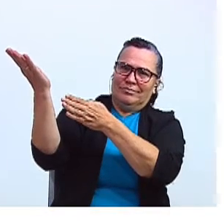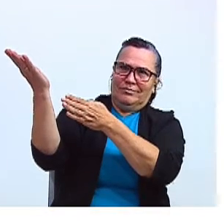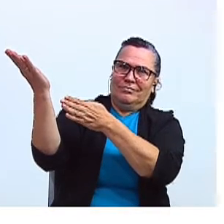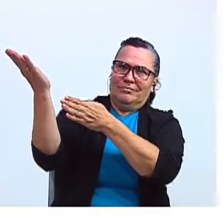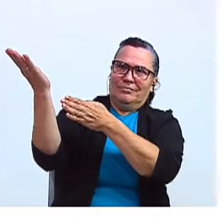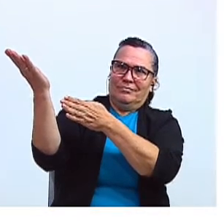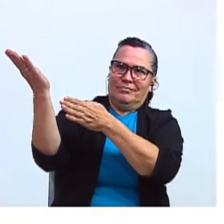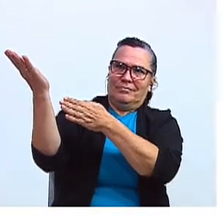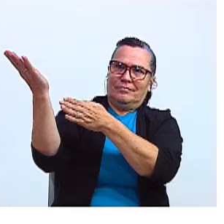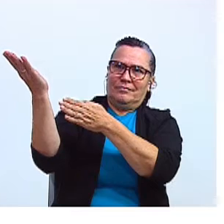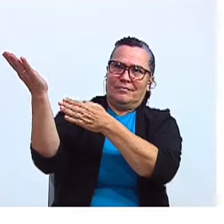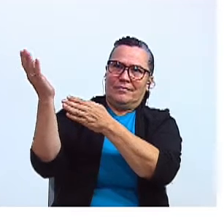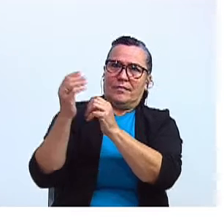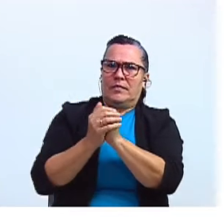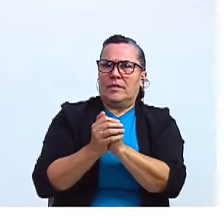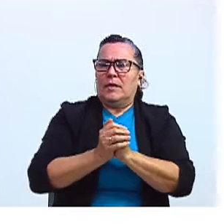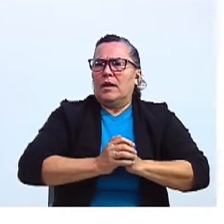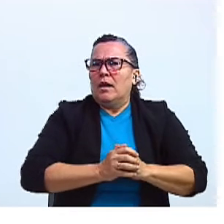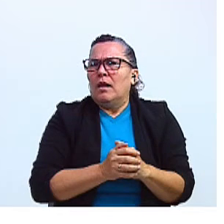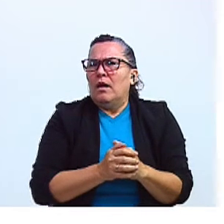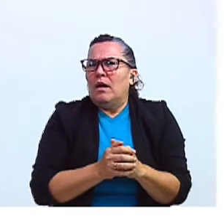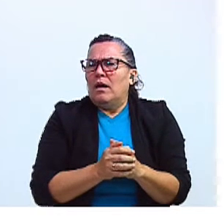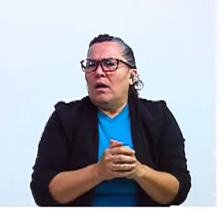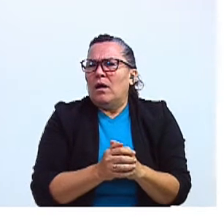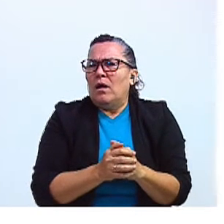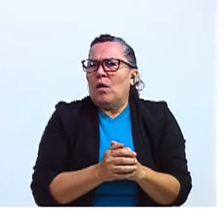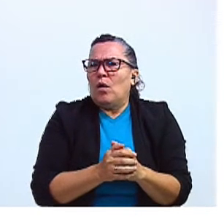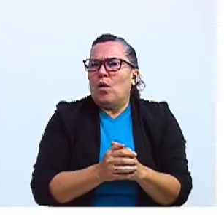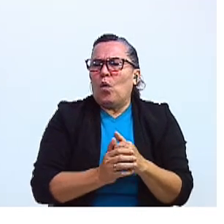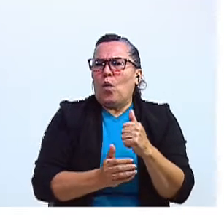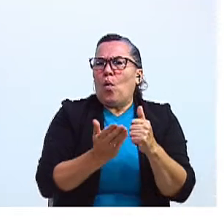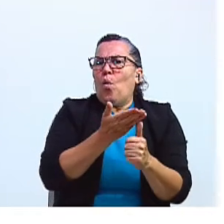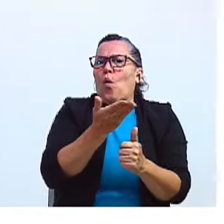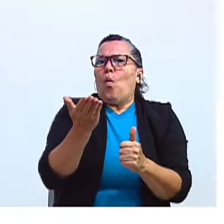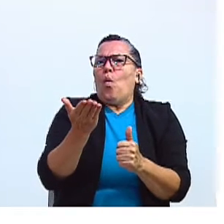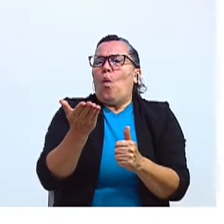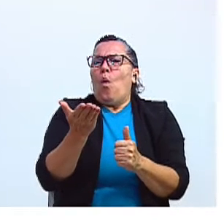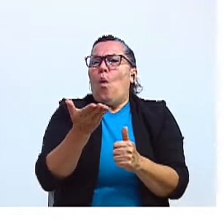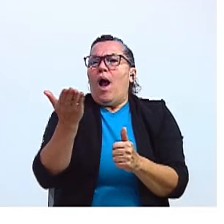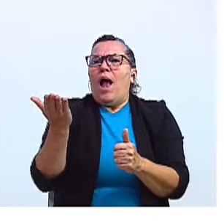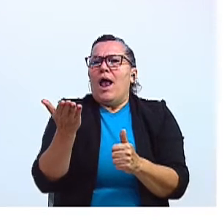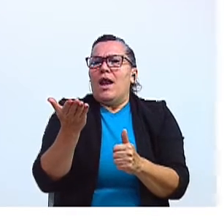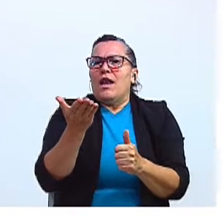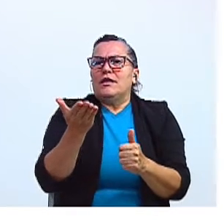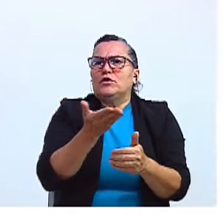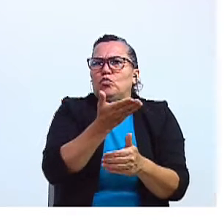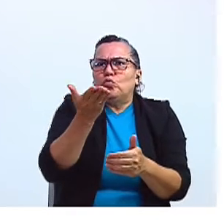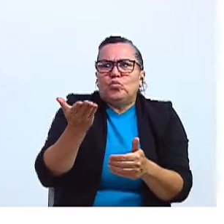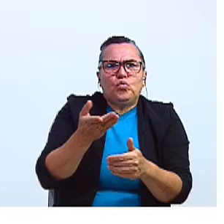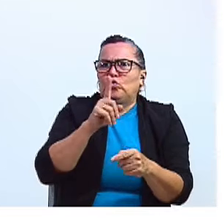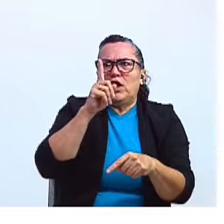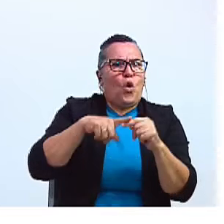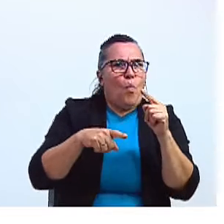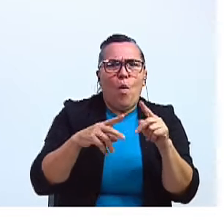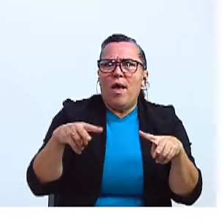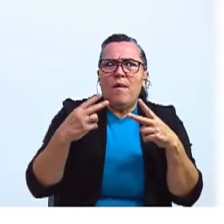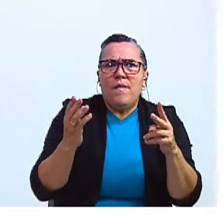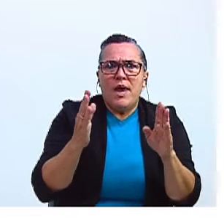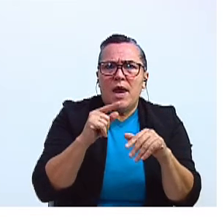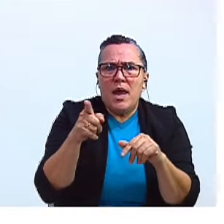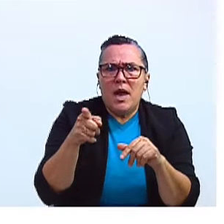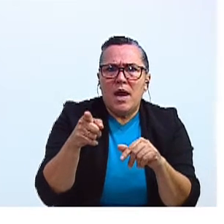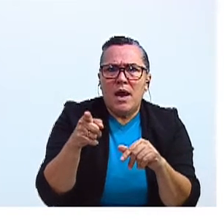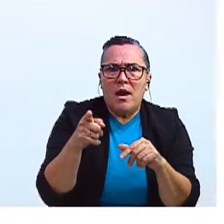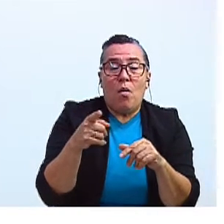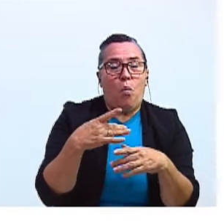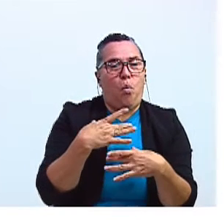Okay, very good. What are some devices you couldn't live without? Oh my God, what an